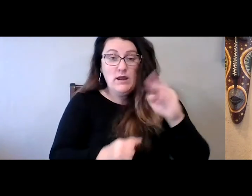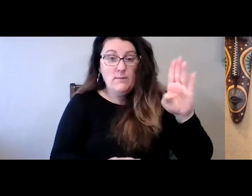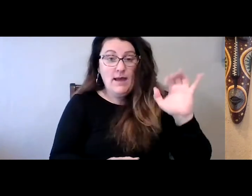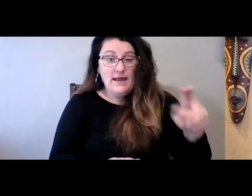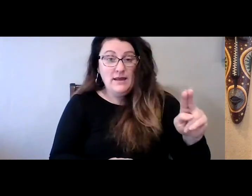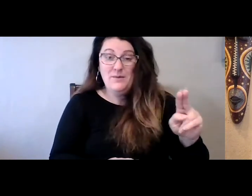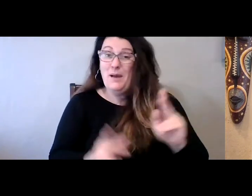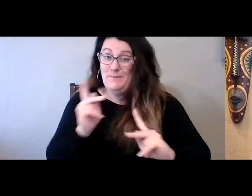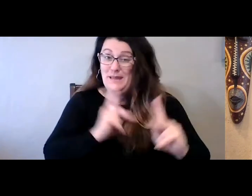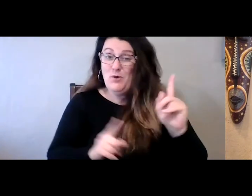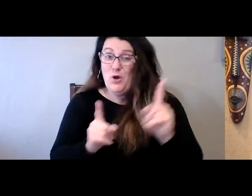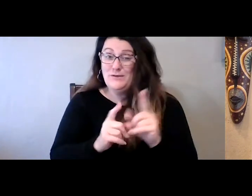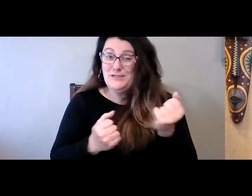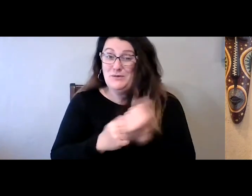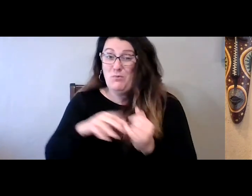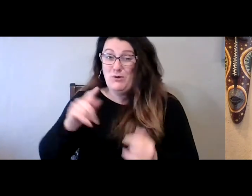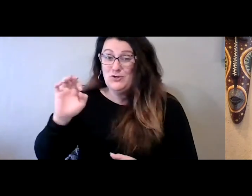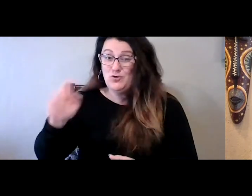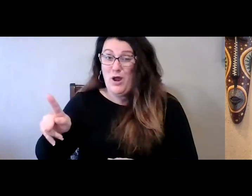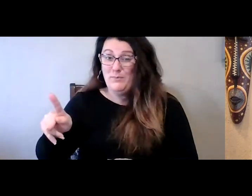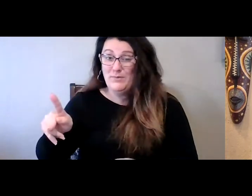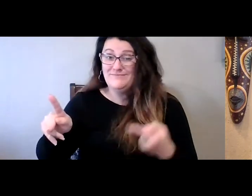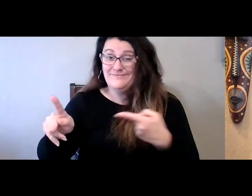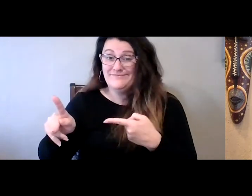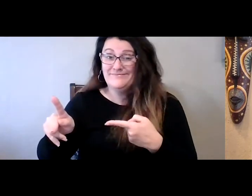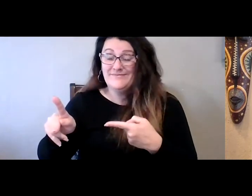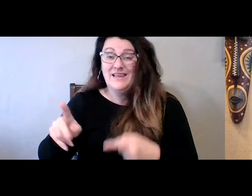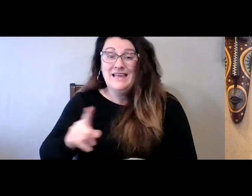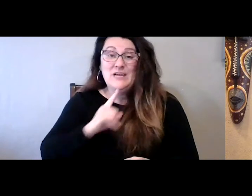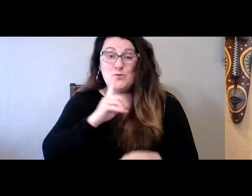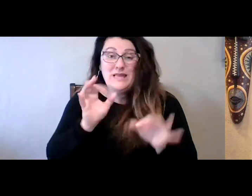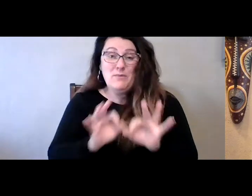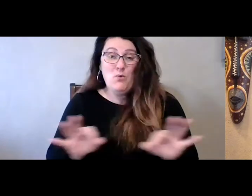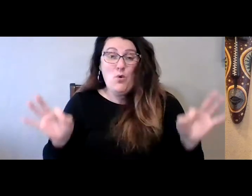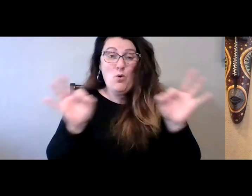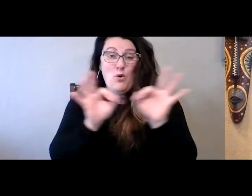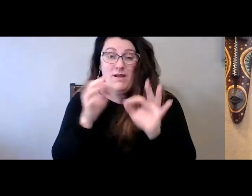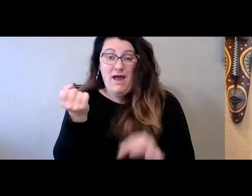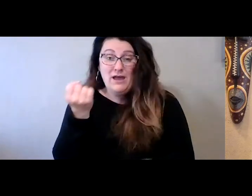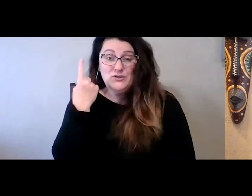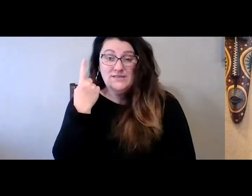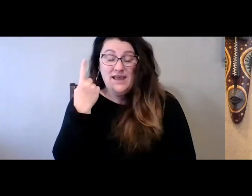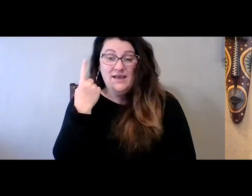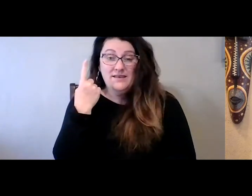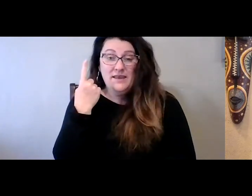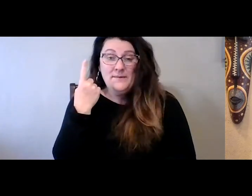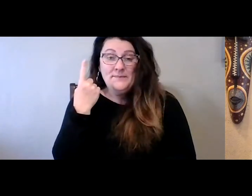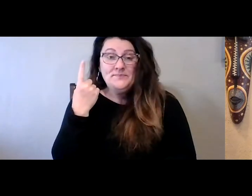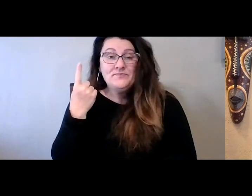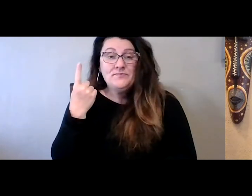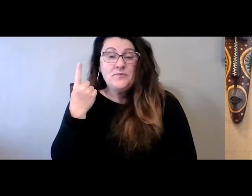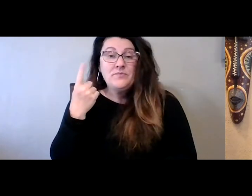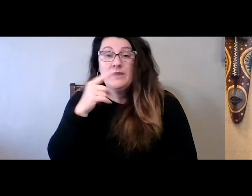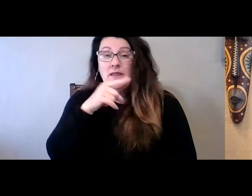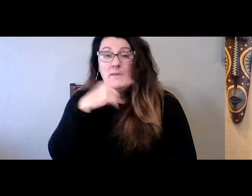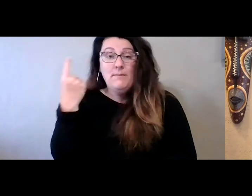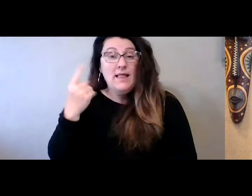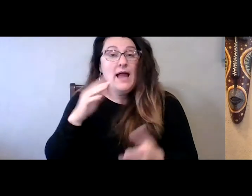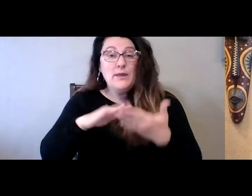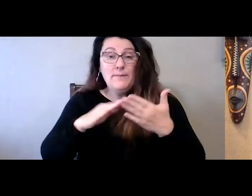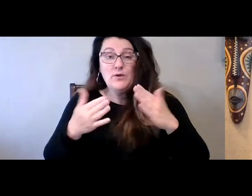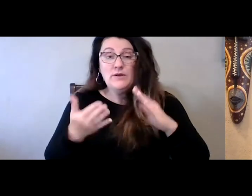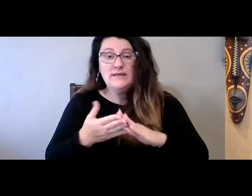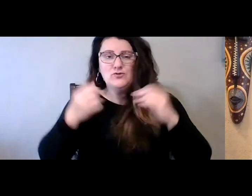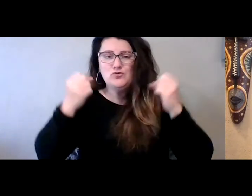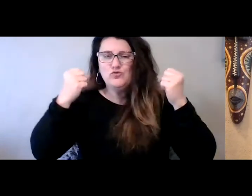also for people who supported Trump. I think it's really important for us to understand that while Black communities are